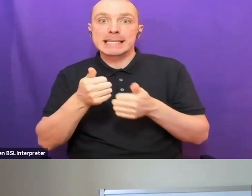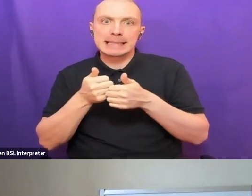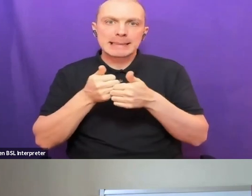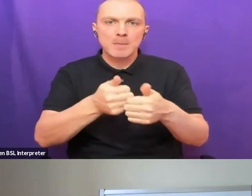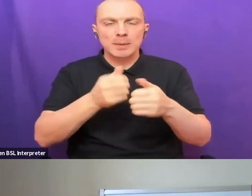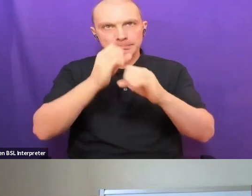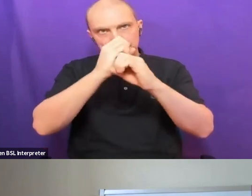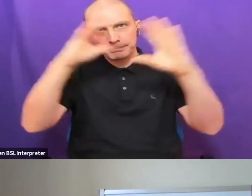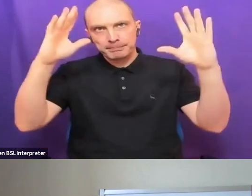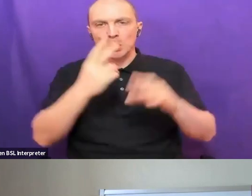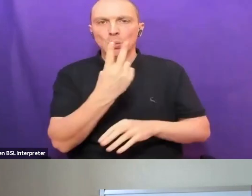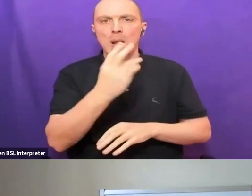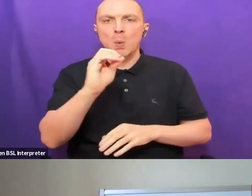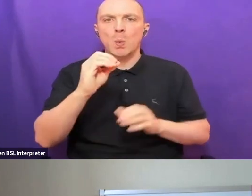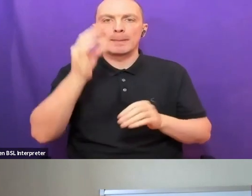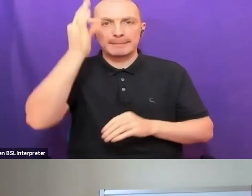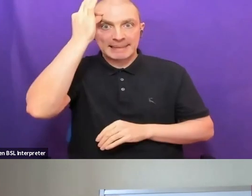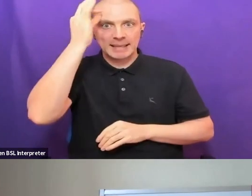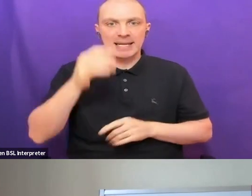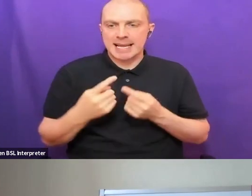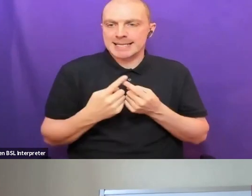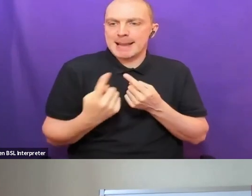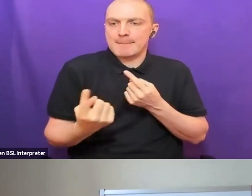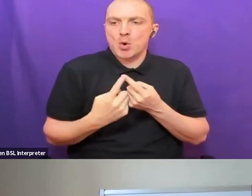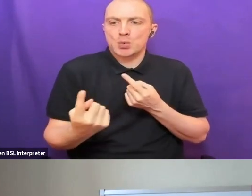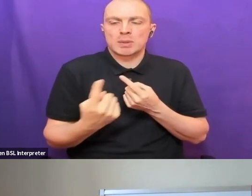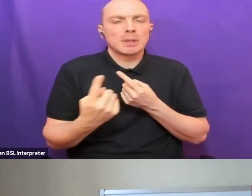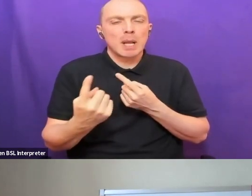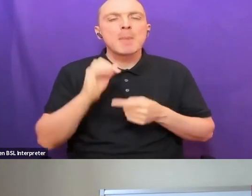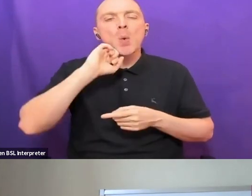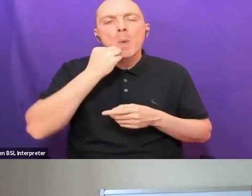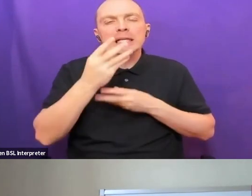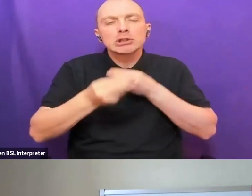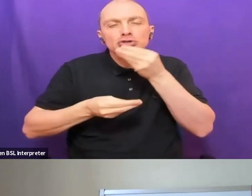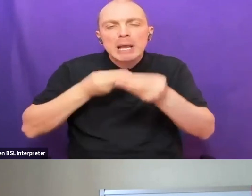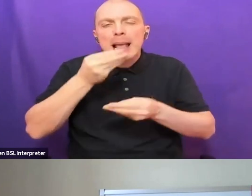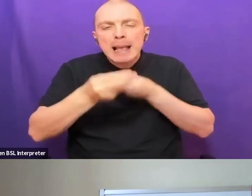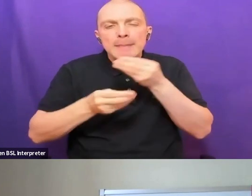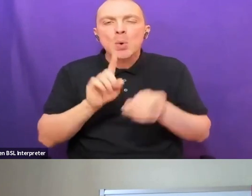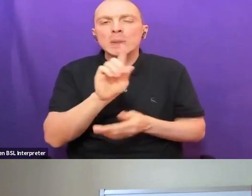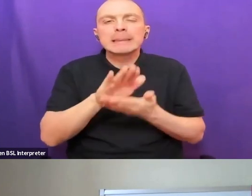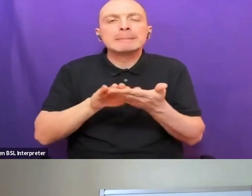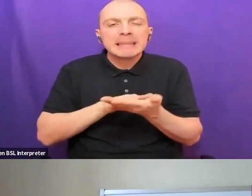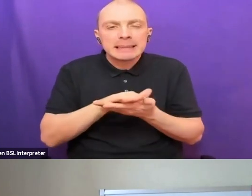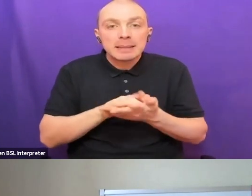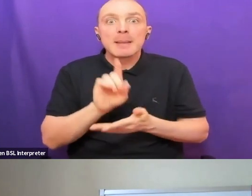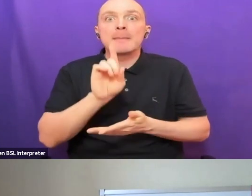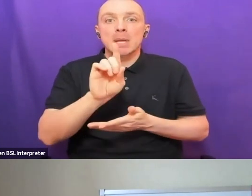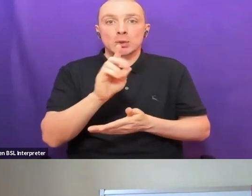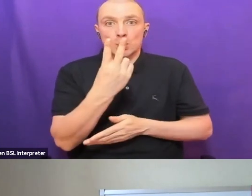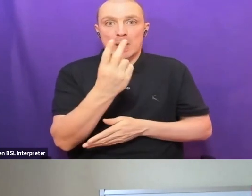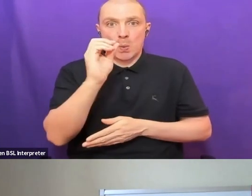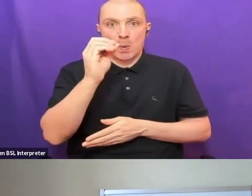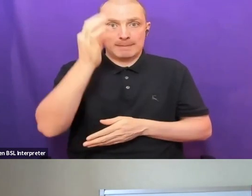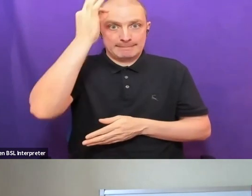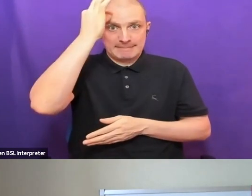neighbourhood. Now, our panel will describe this in much more detail as we go through this morning, but essentially a 20-minute neighbourhood is where all